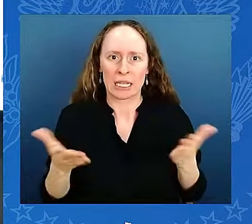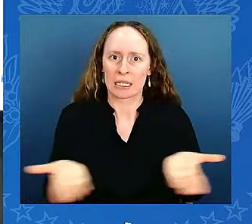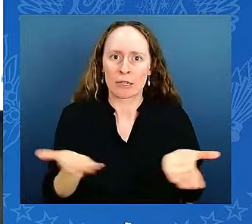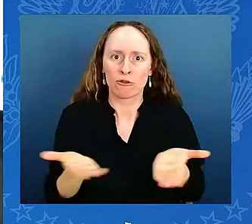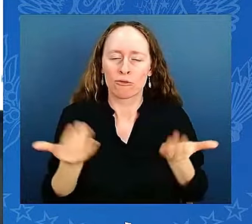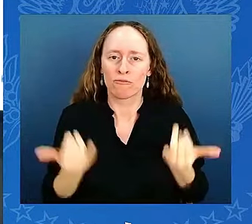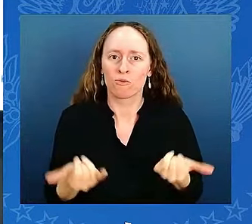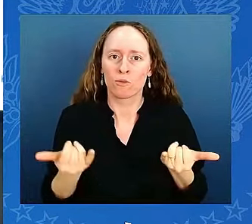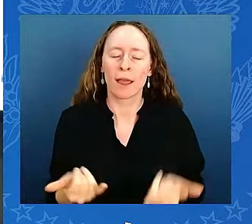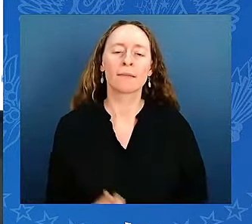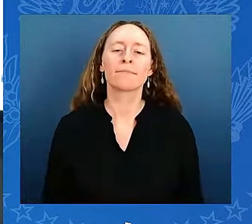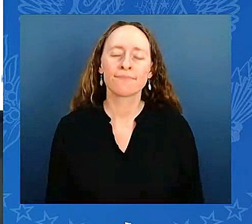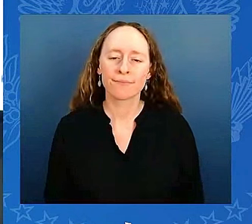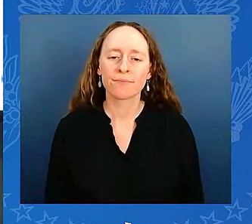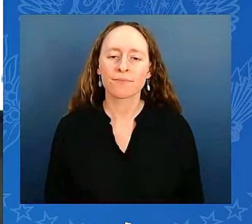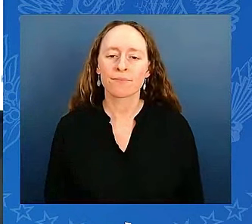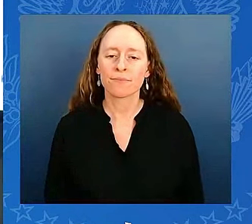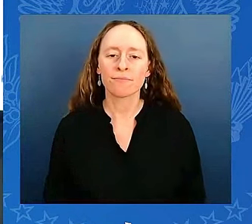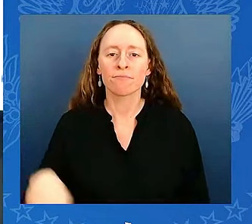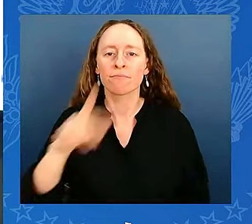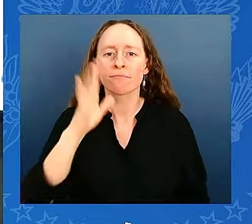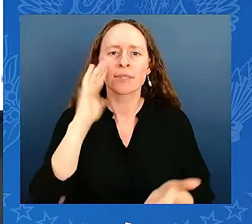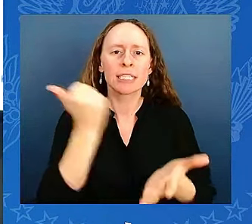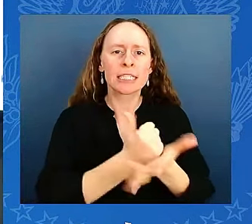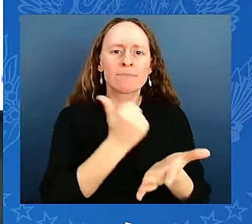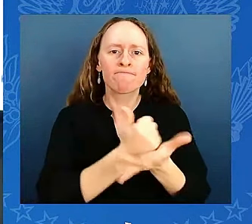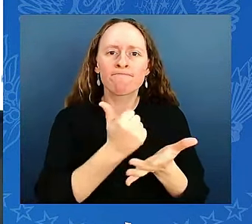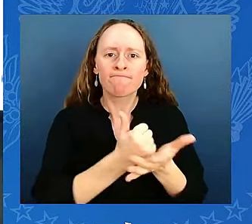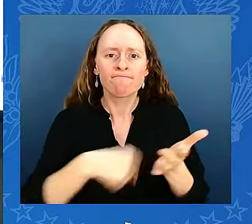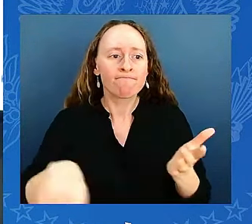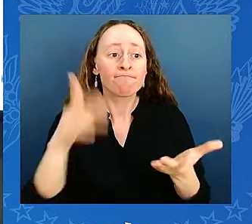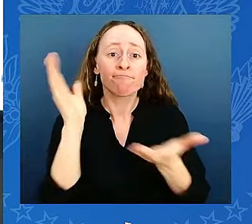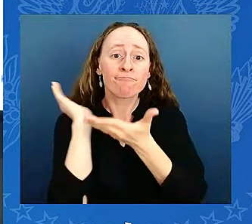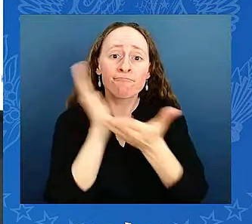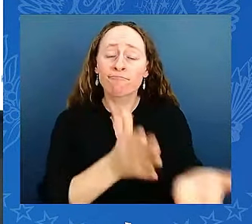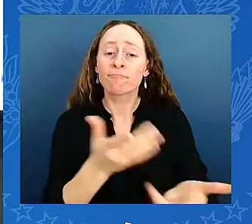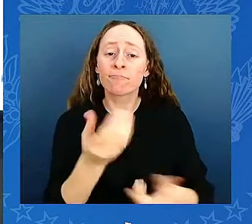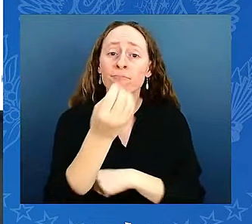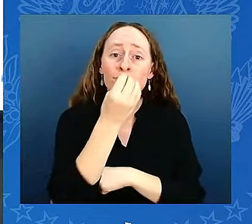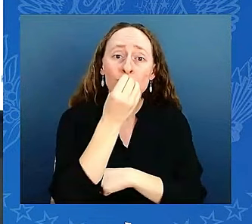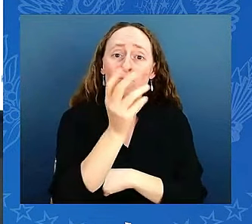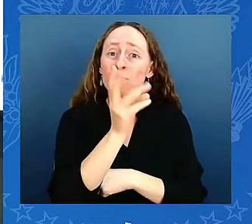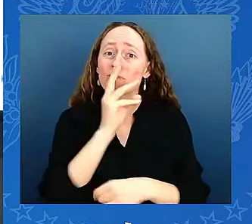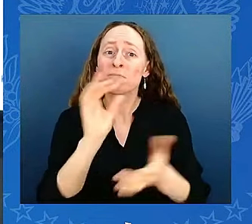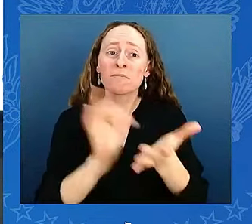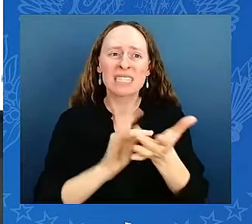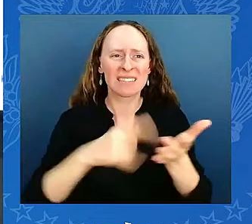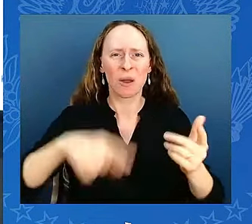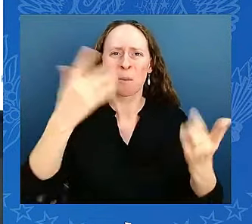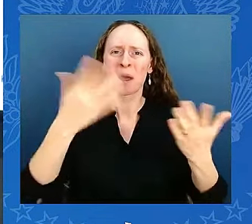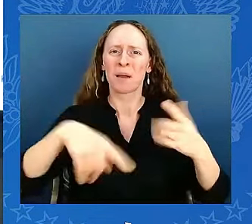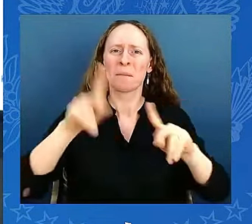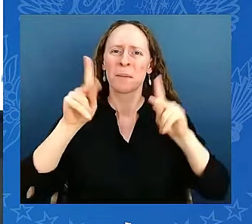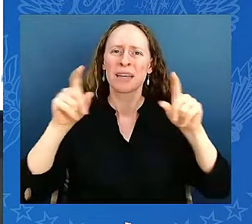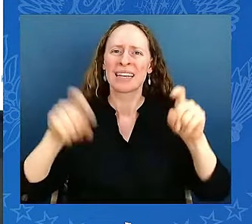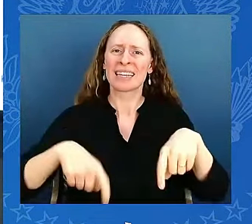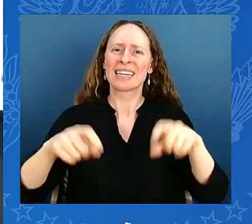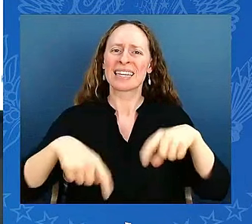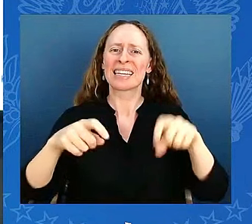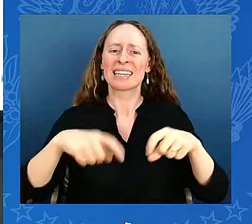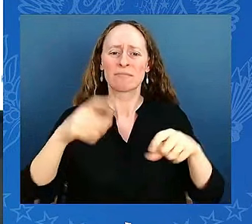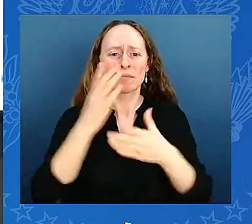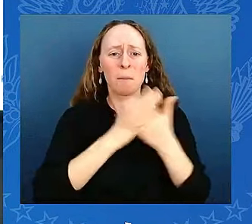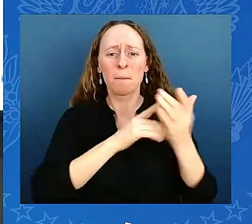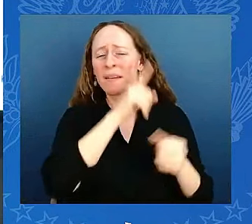They're going to speed up the delivery of life-saving supplies like food, water, medicines, to isolated communities over what the Pentagon calls the